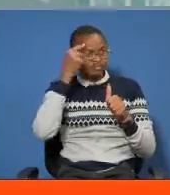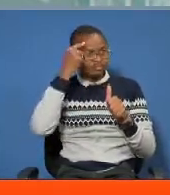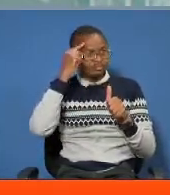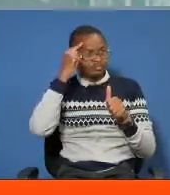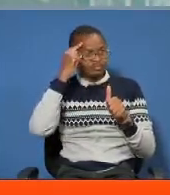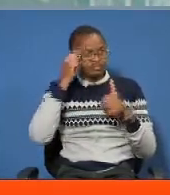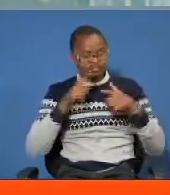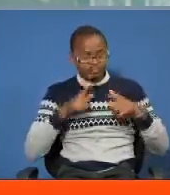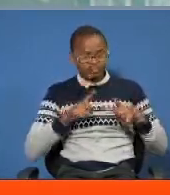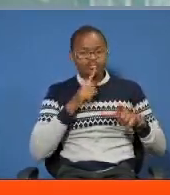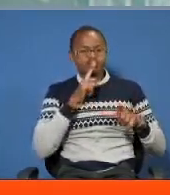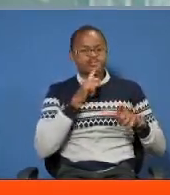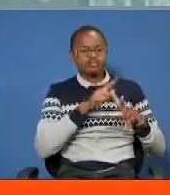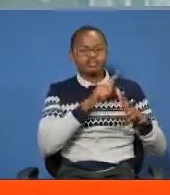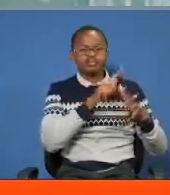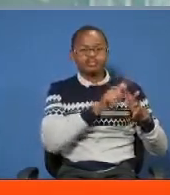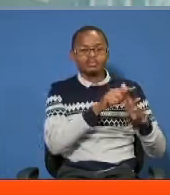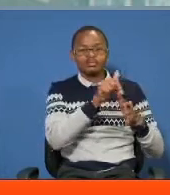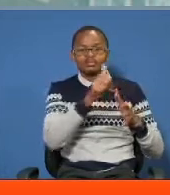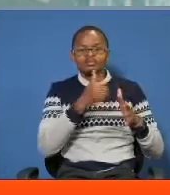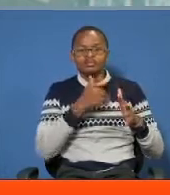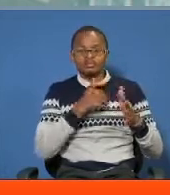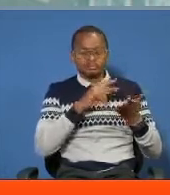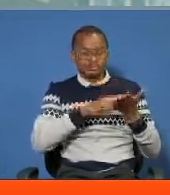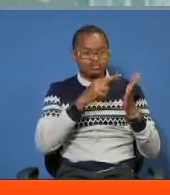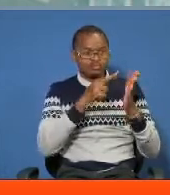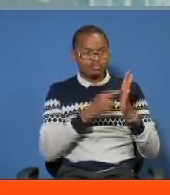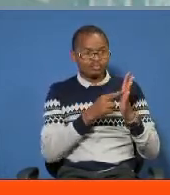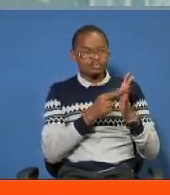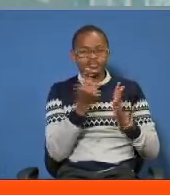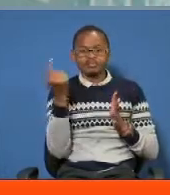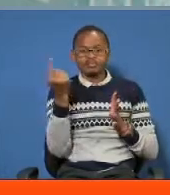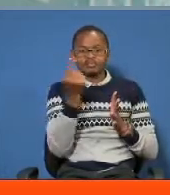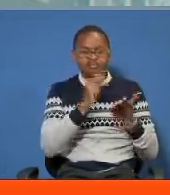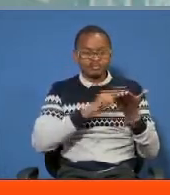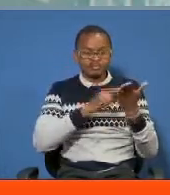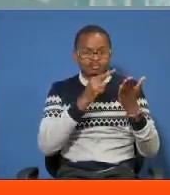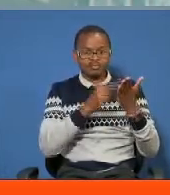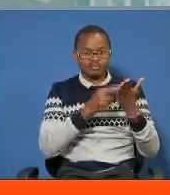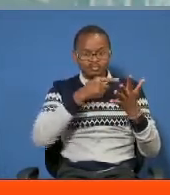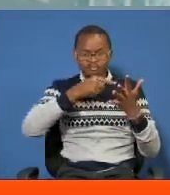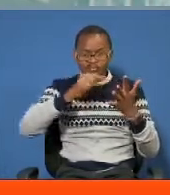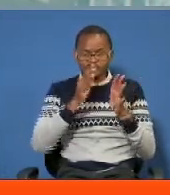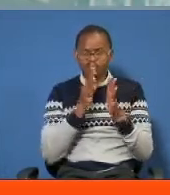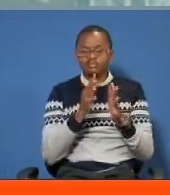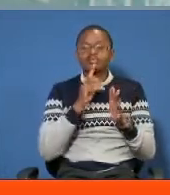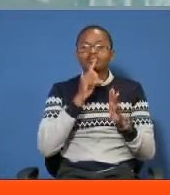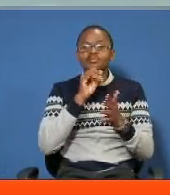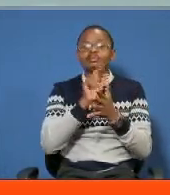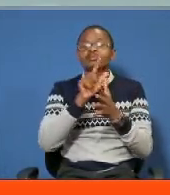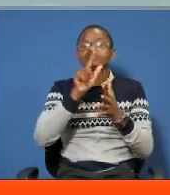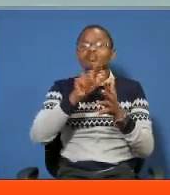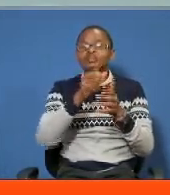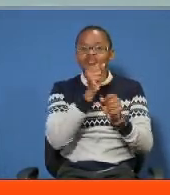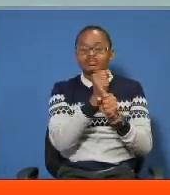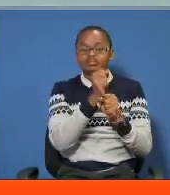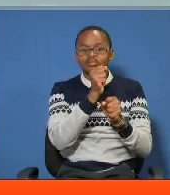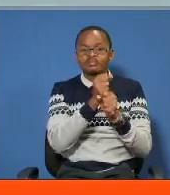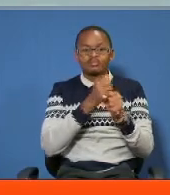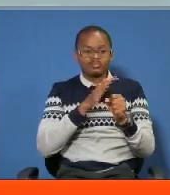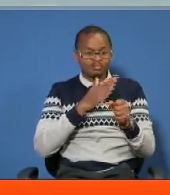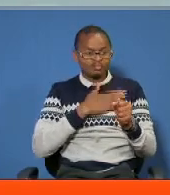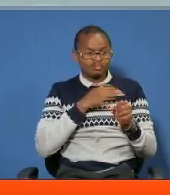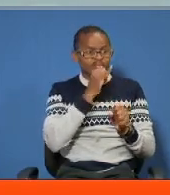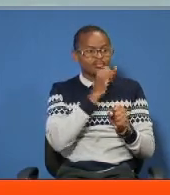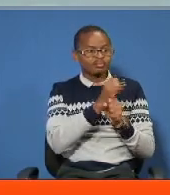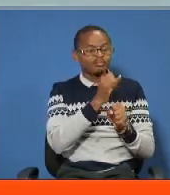These ones, I think, let's wait a bit. So then I have the resources, I'm able to channel the resources to the right partners so that then they do